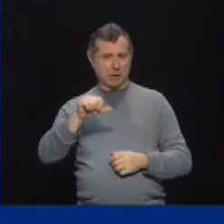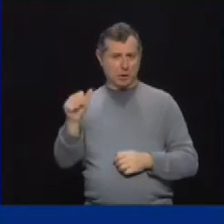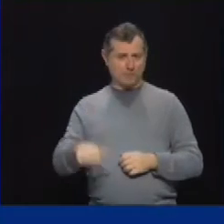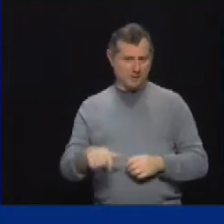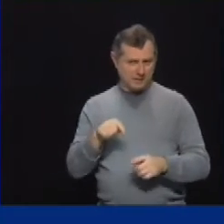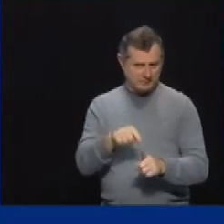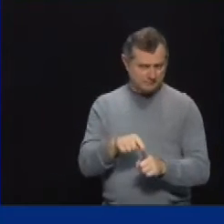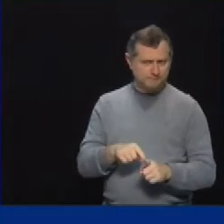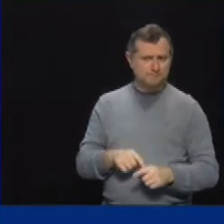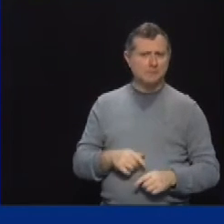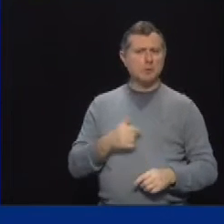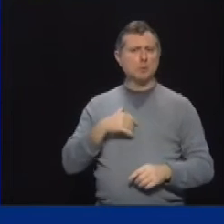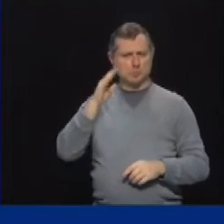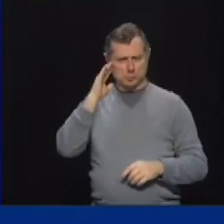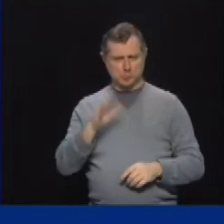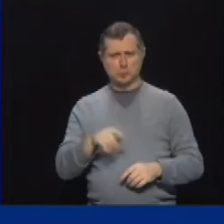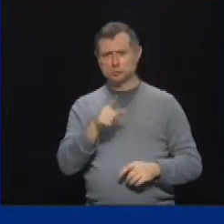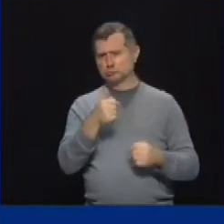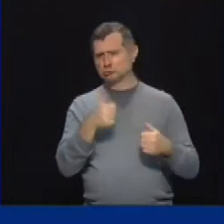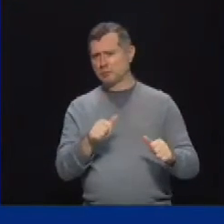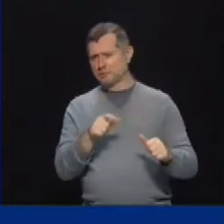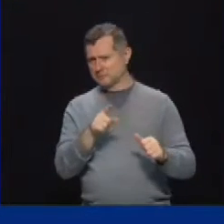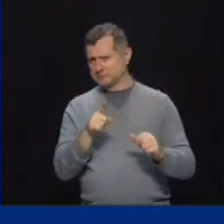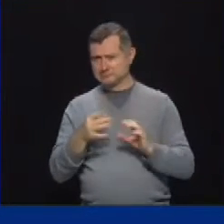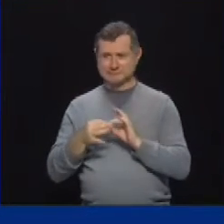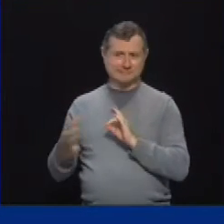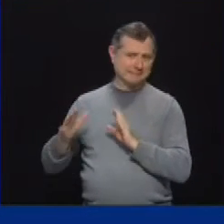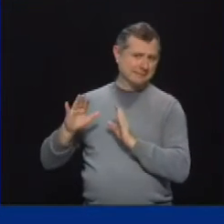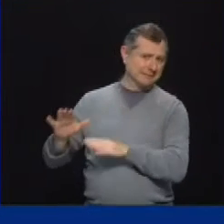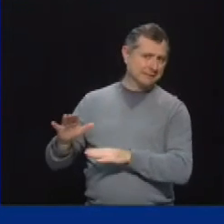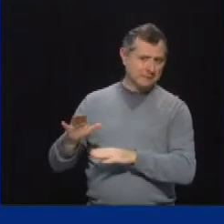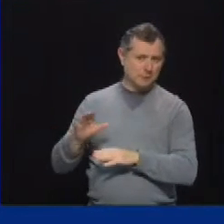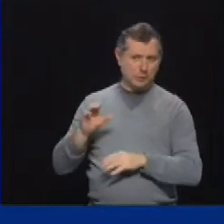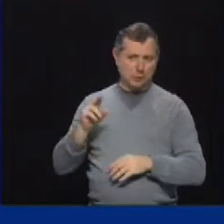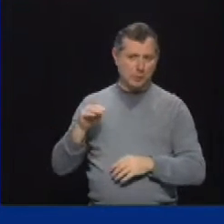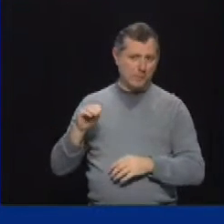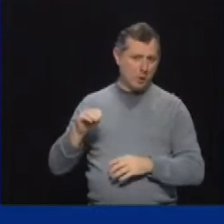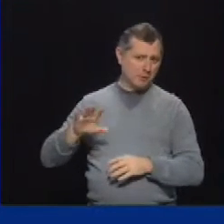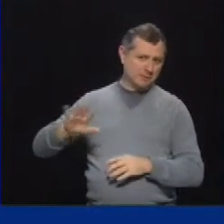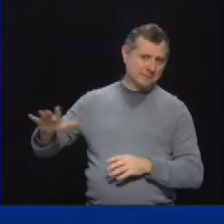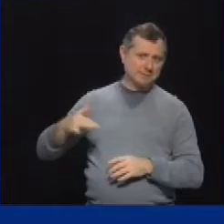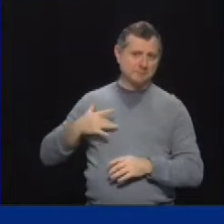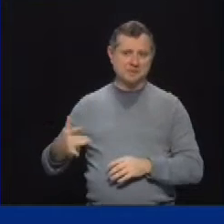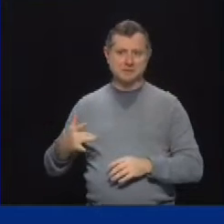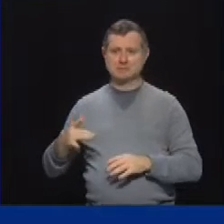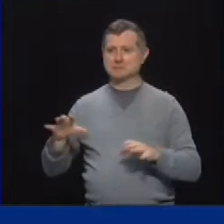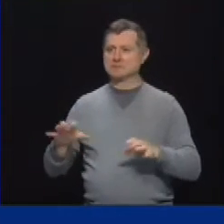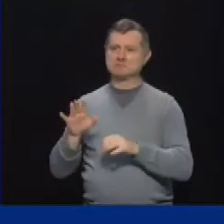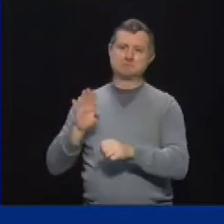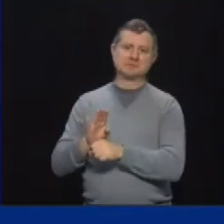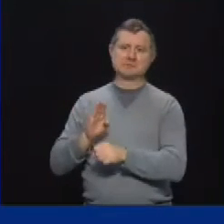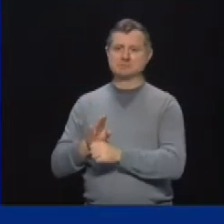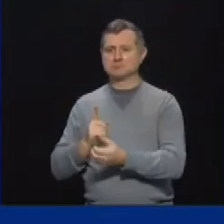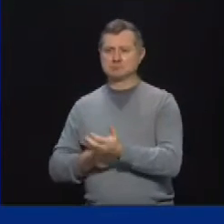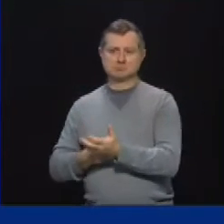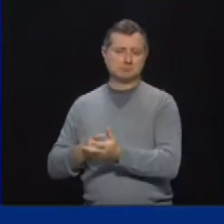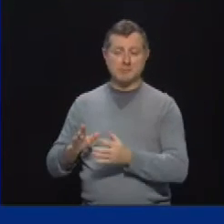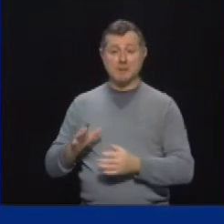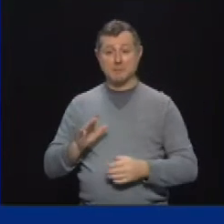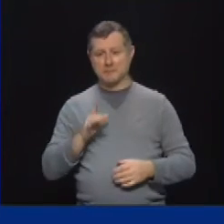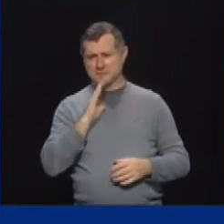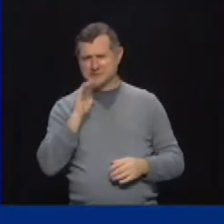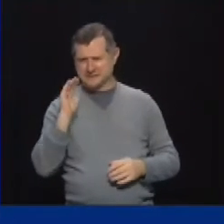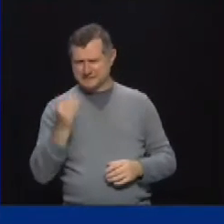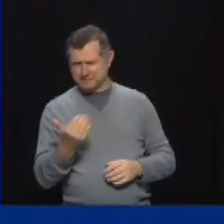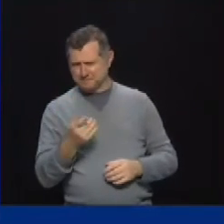Cuomo administration did business, but it did have a little bit of a feel of kind of the old Albany ways with the secrecy. I mean, it was kept from the